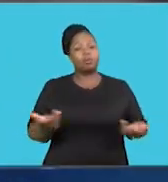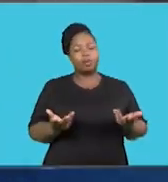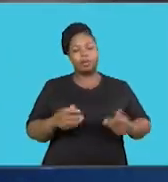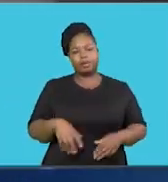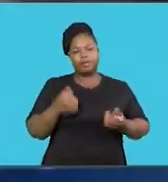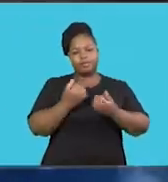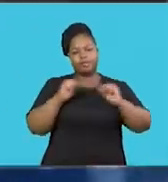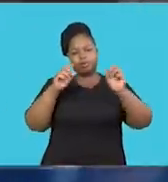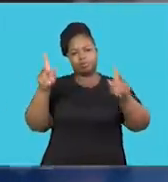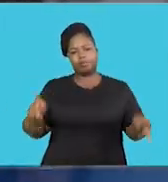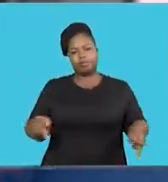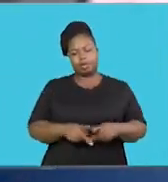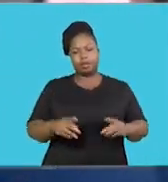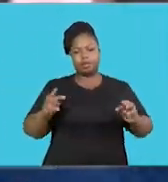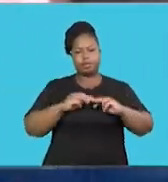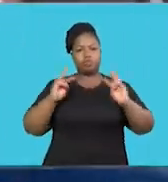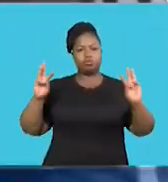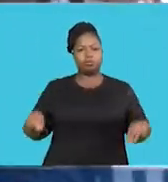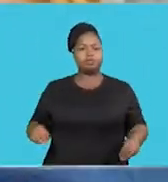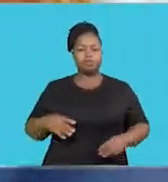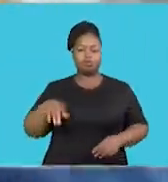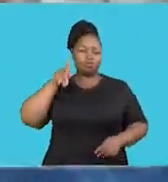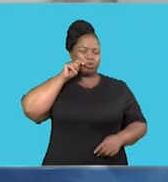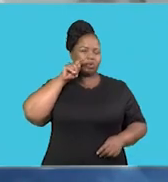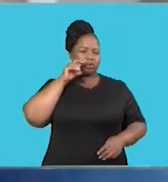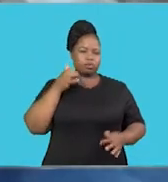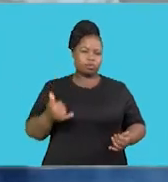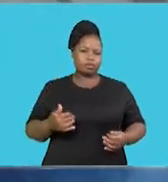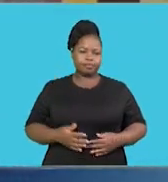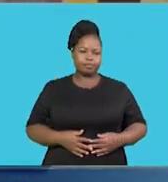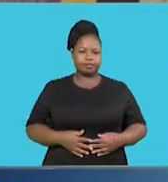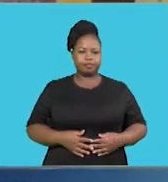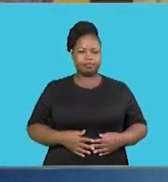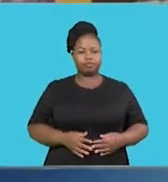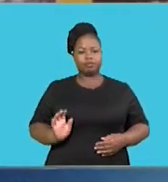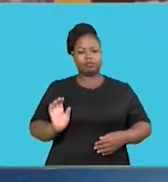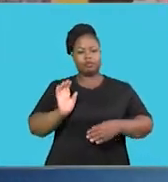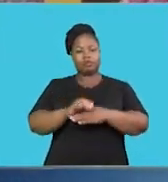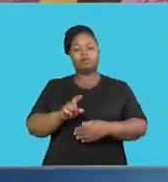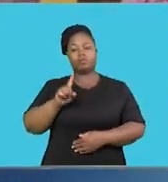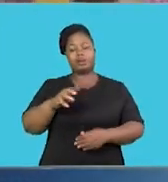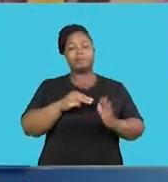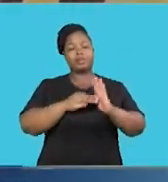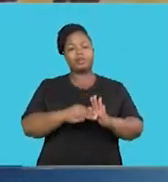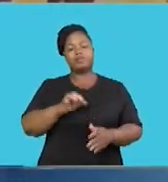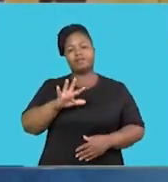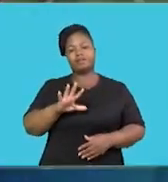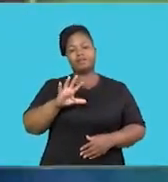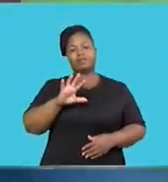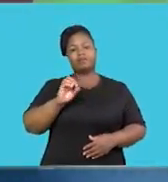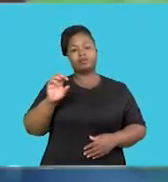Museum e Salvokop e leng Tshwane pejana kajeno. More than 1,500,000